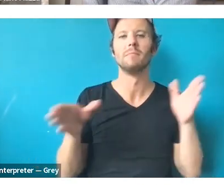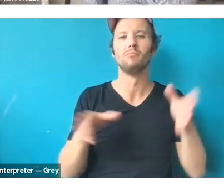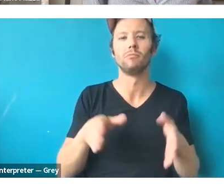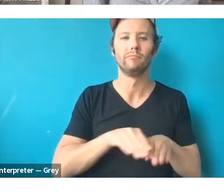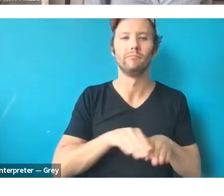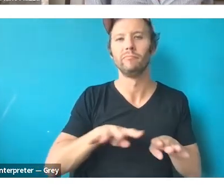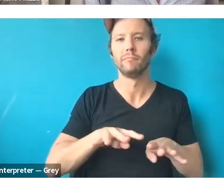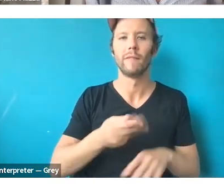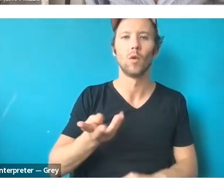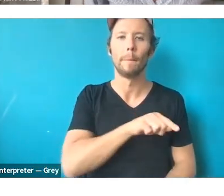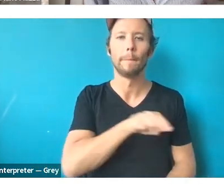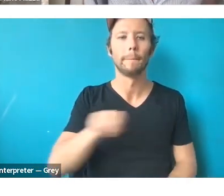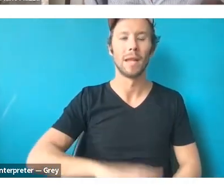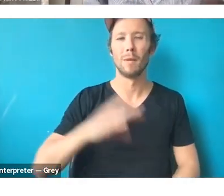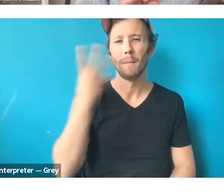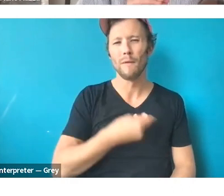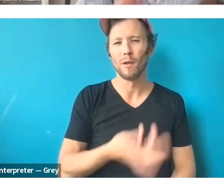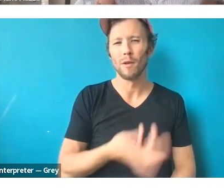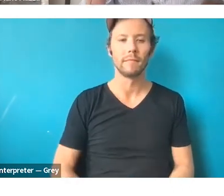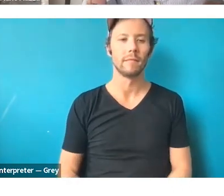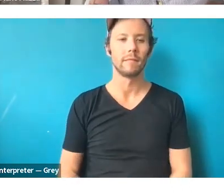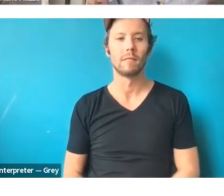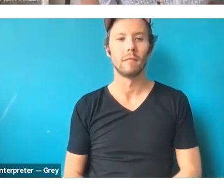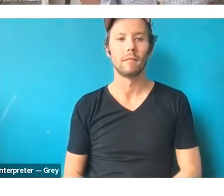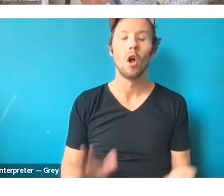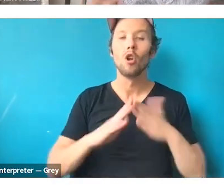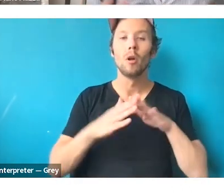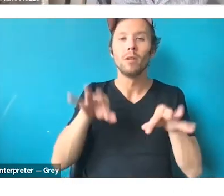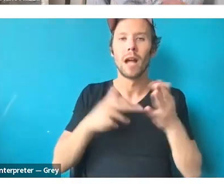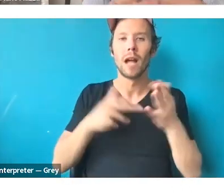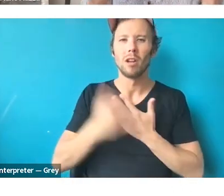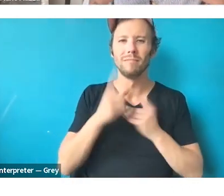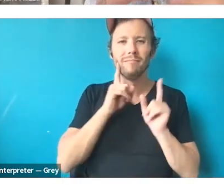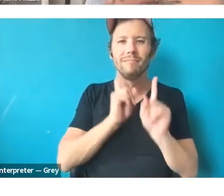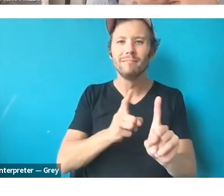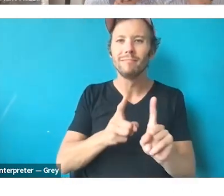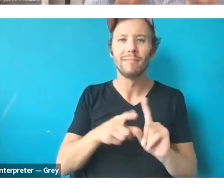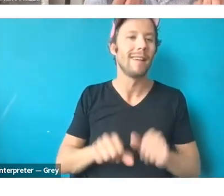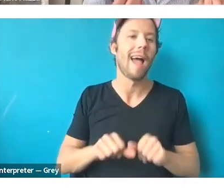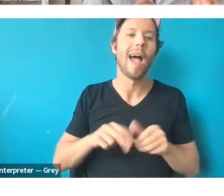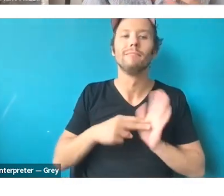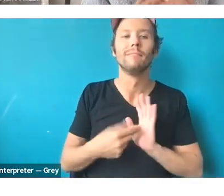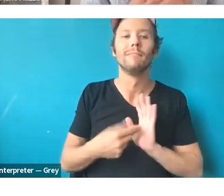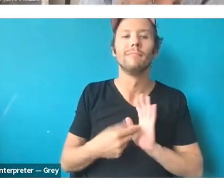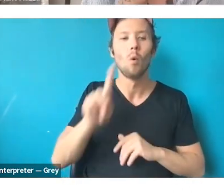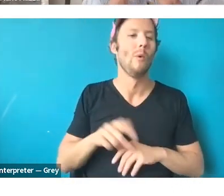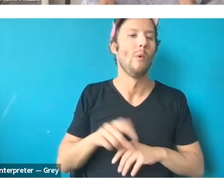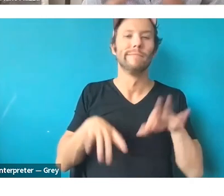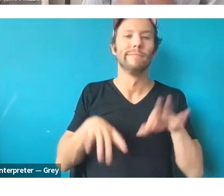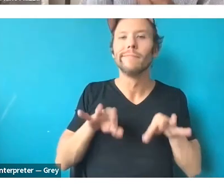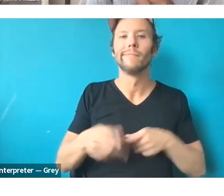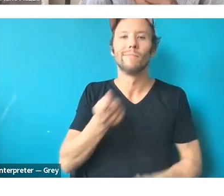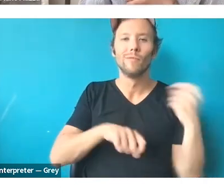for community dyeing projects are repurposing and upcycling clothing, using dyes from your local businesses. Something